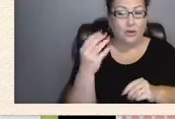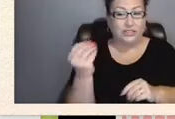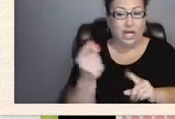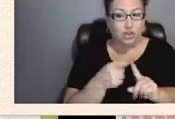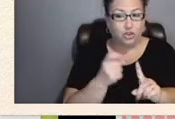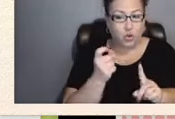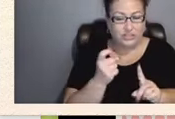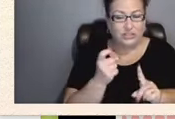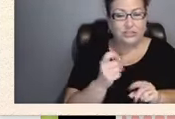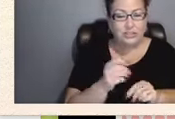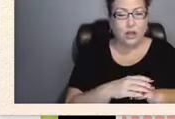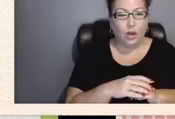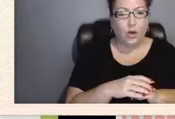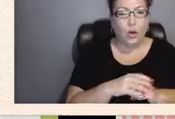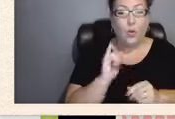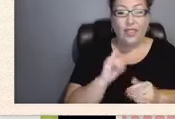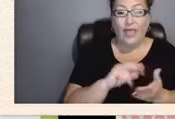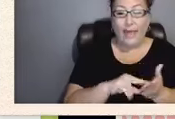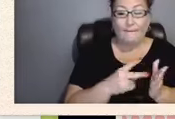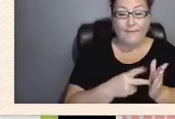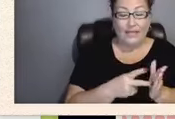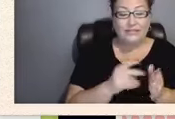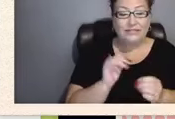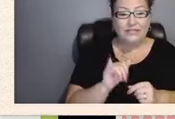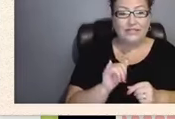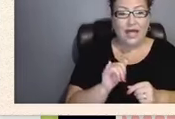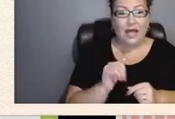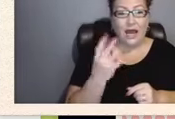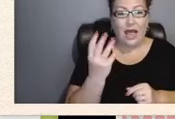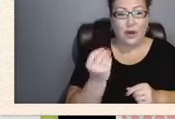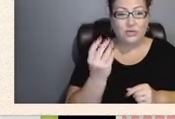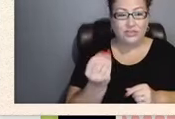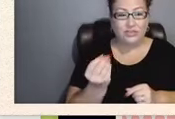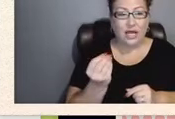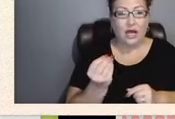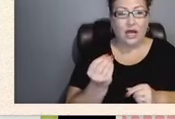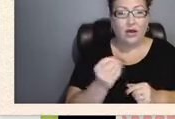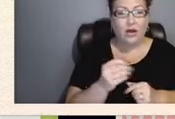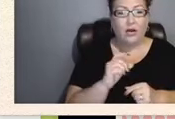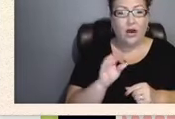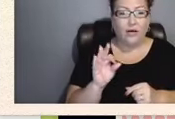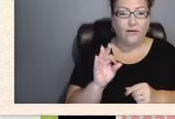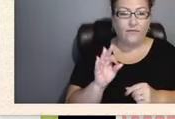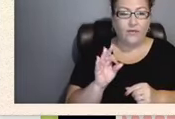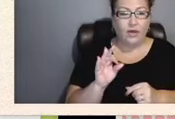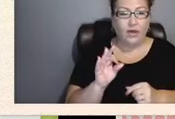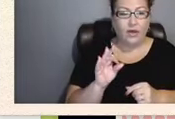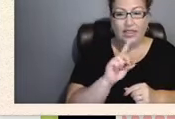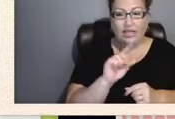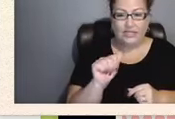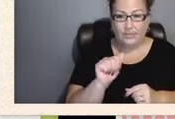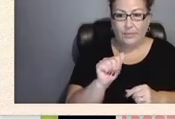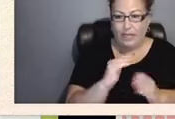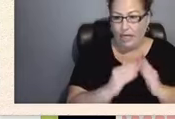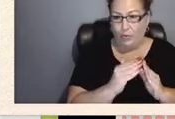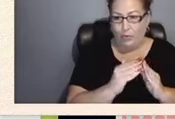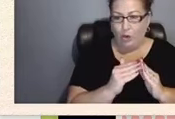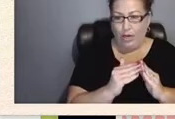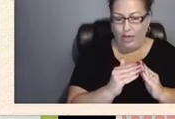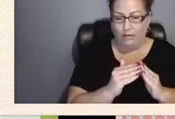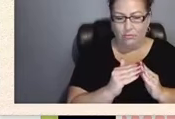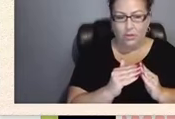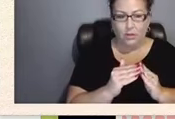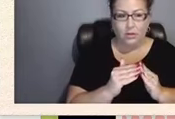that means is outside of the disability community.